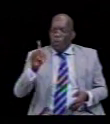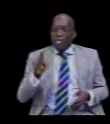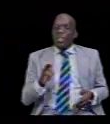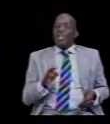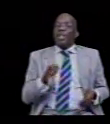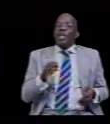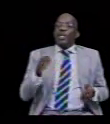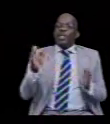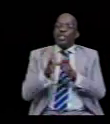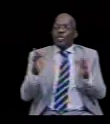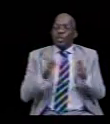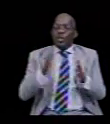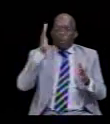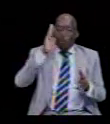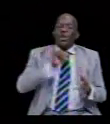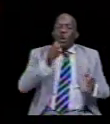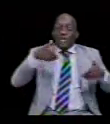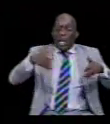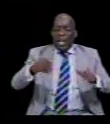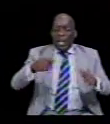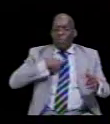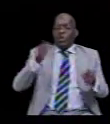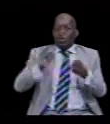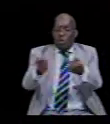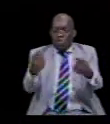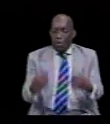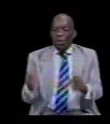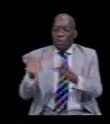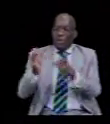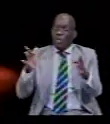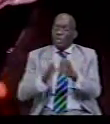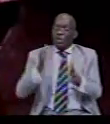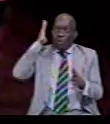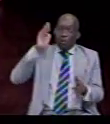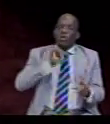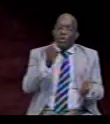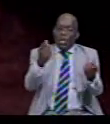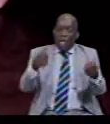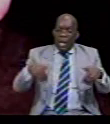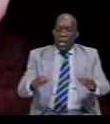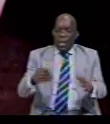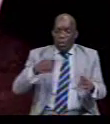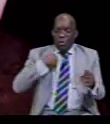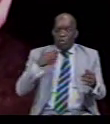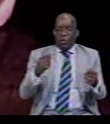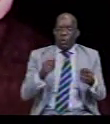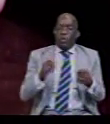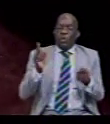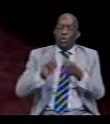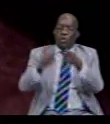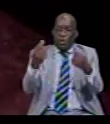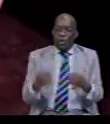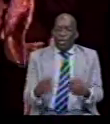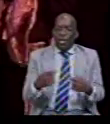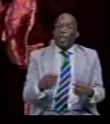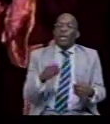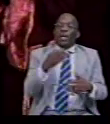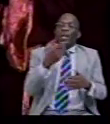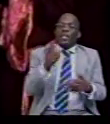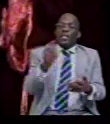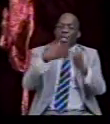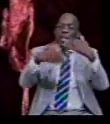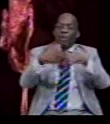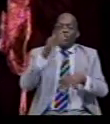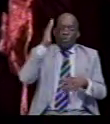will not allow me to come. God's servant is speaking over my life and over everybody now. And so the heavens will not allow me to come. And